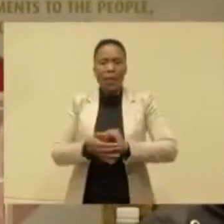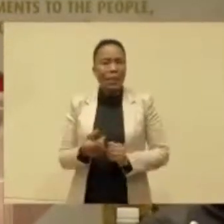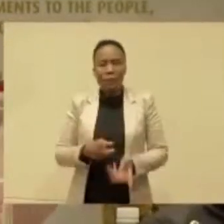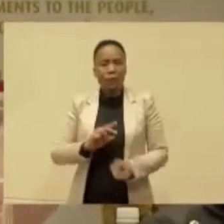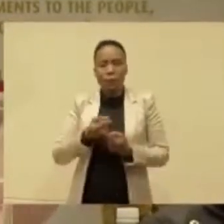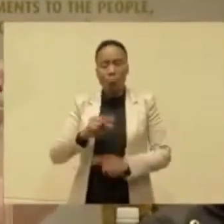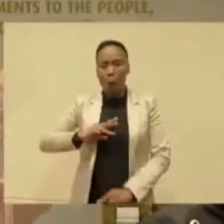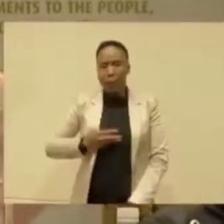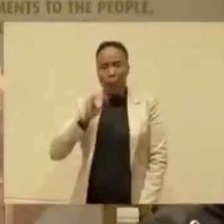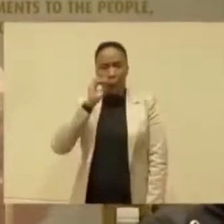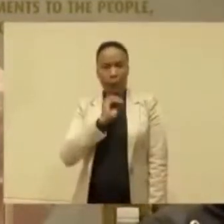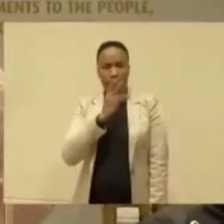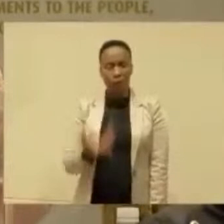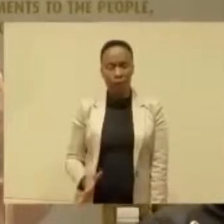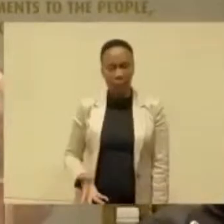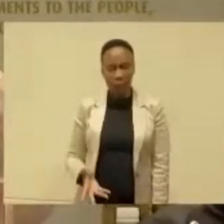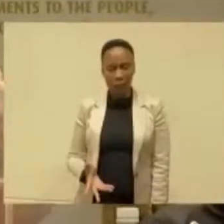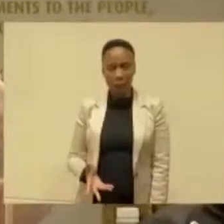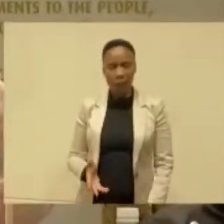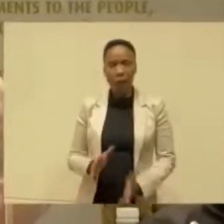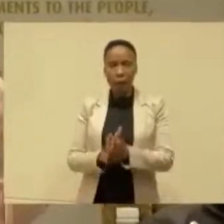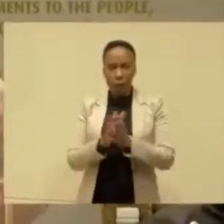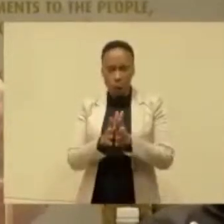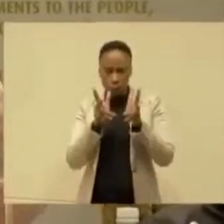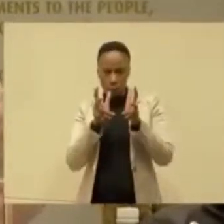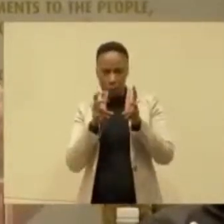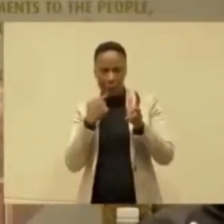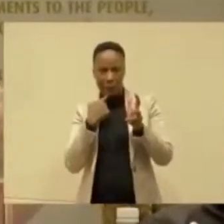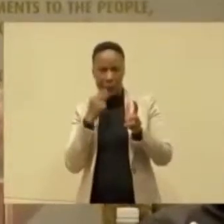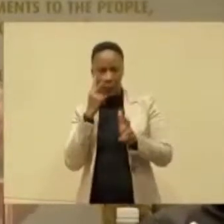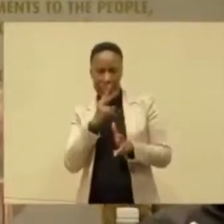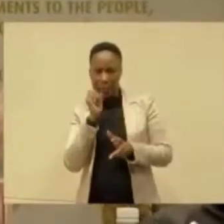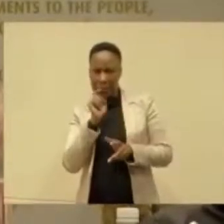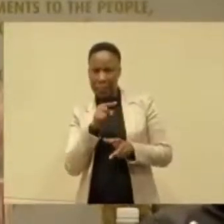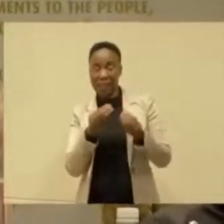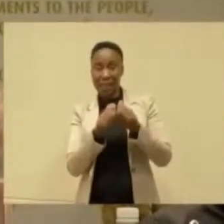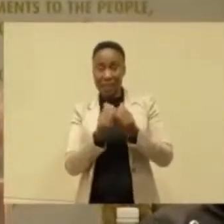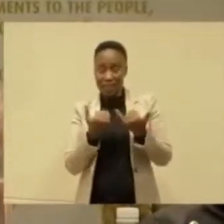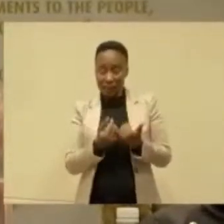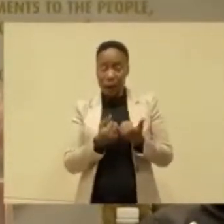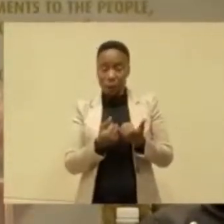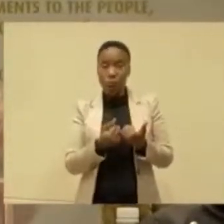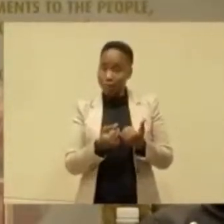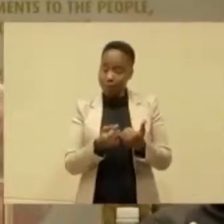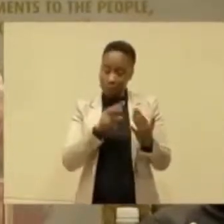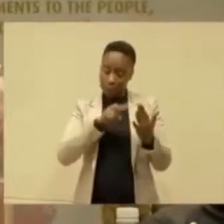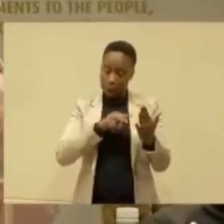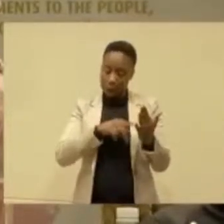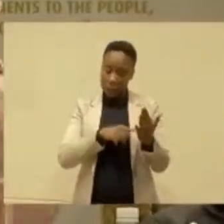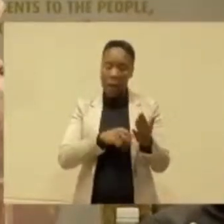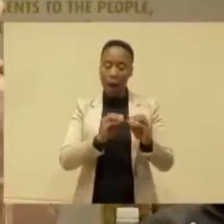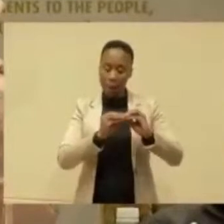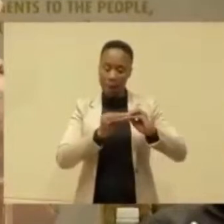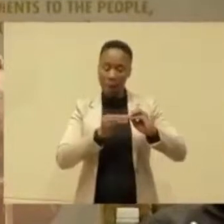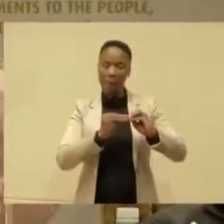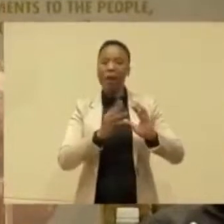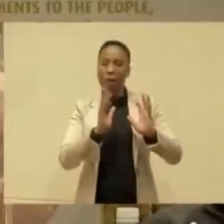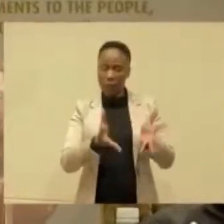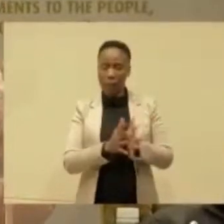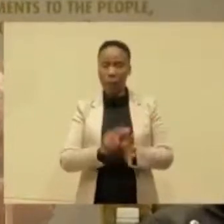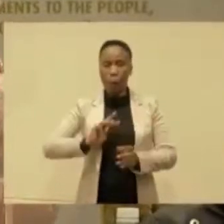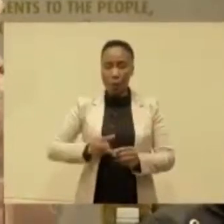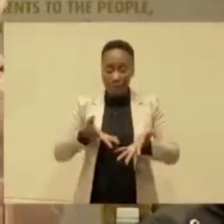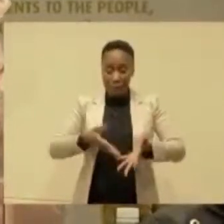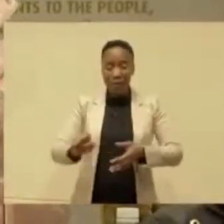them if you look if you read and if you watch you will see that things have been amended because the women of south africa